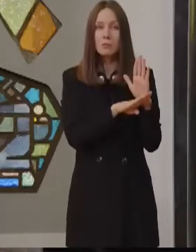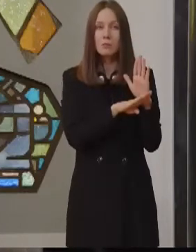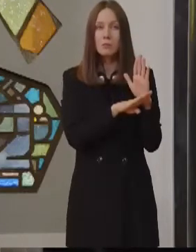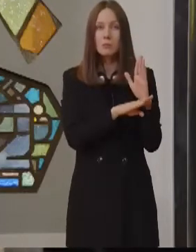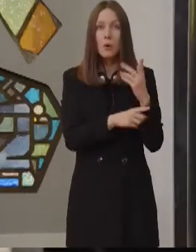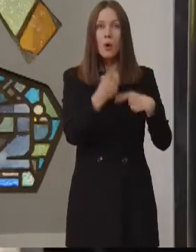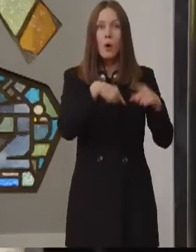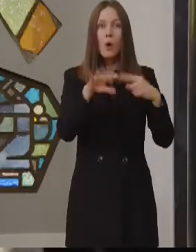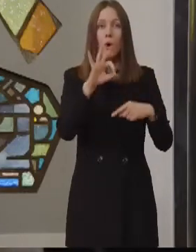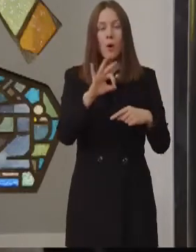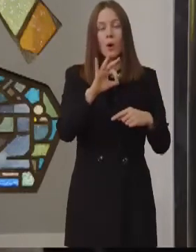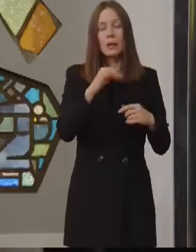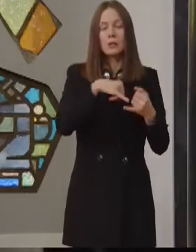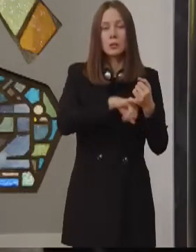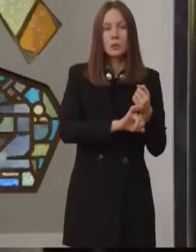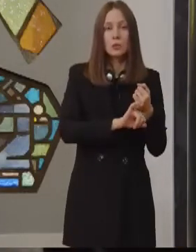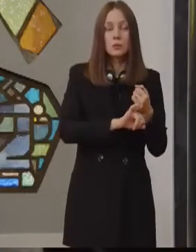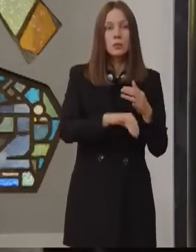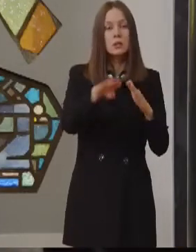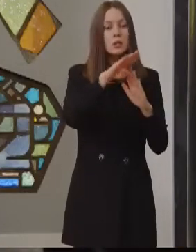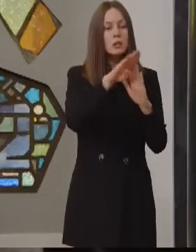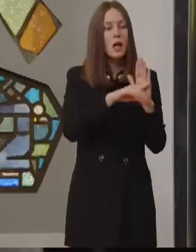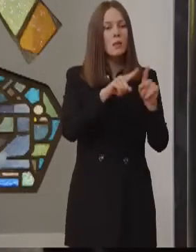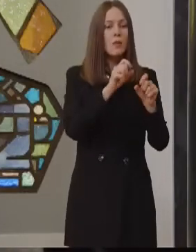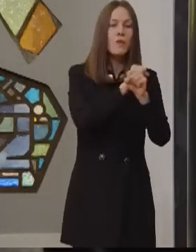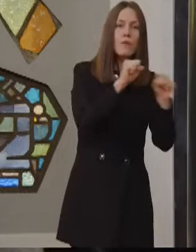Well, coming back to the very law,